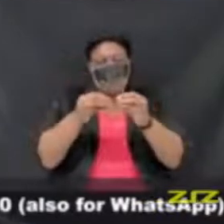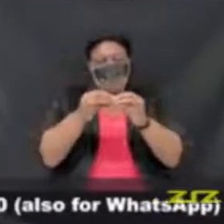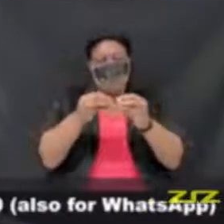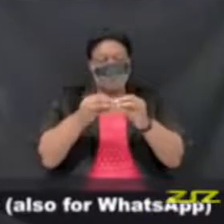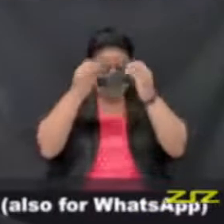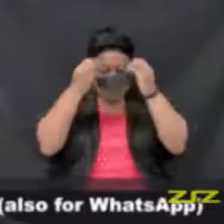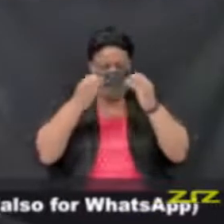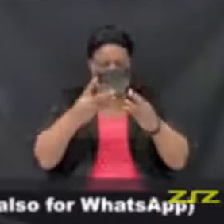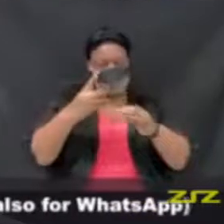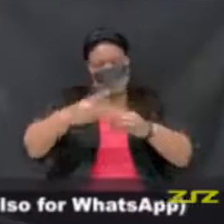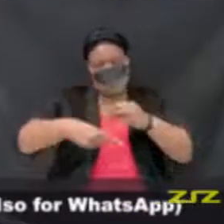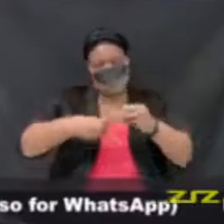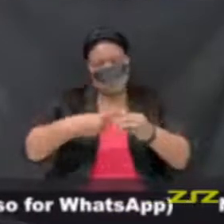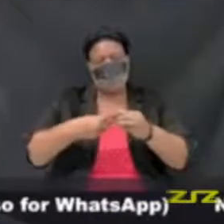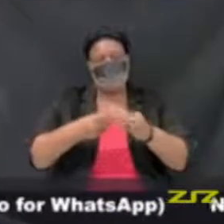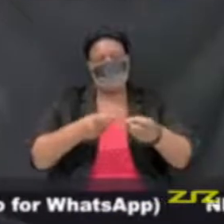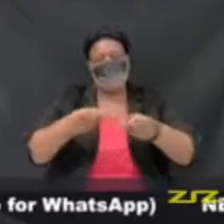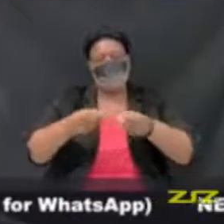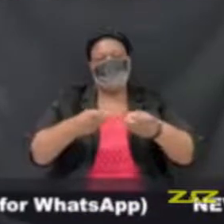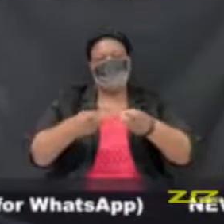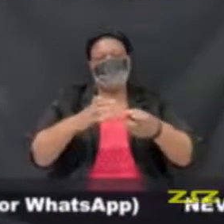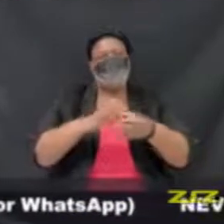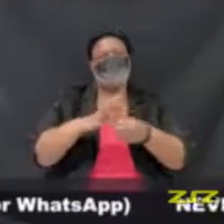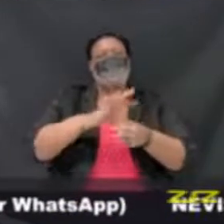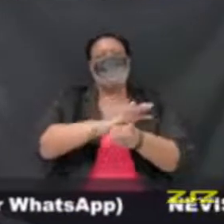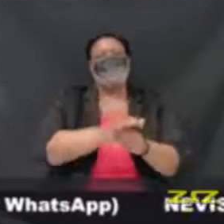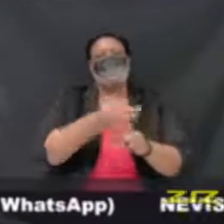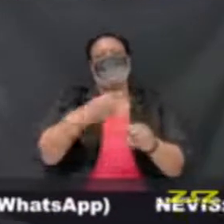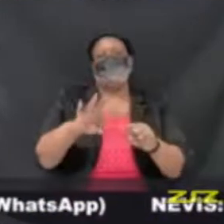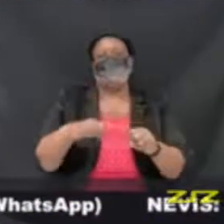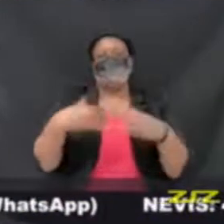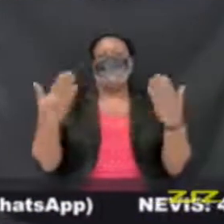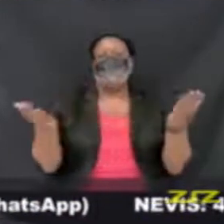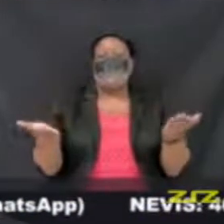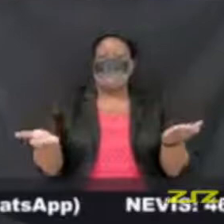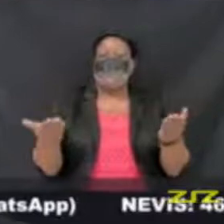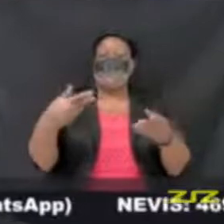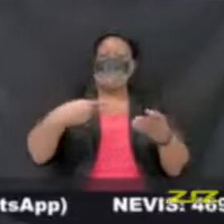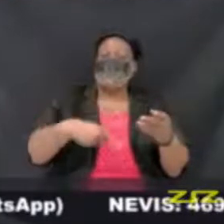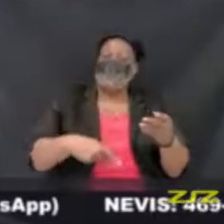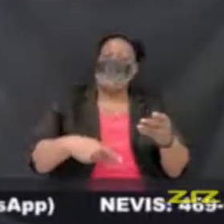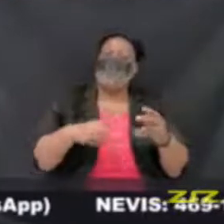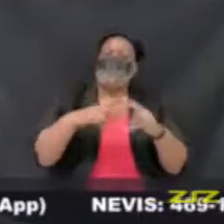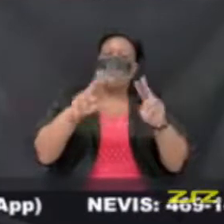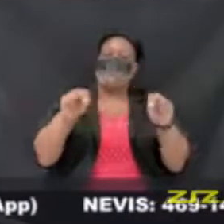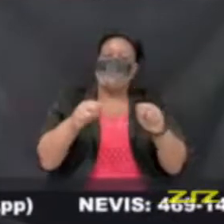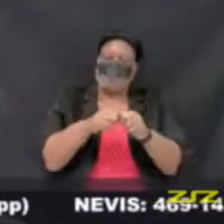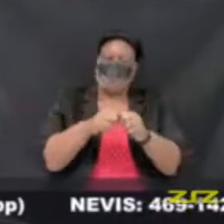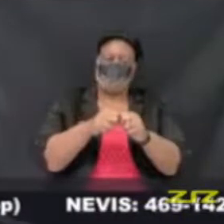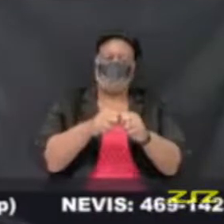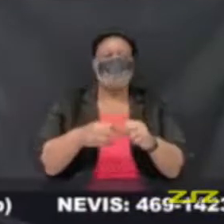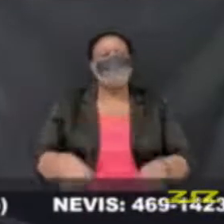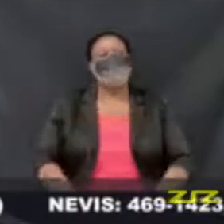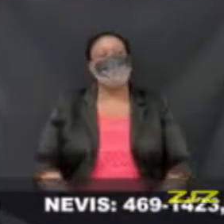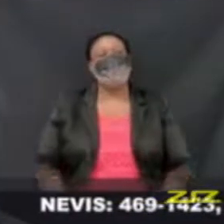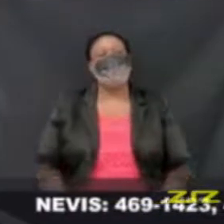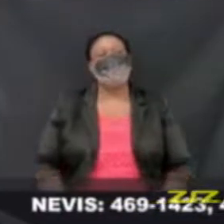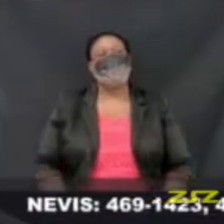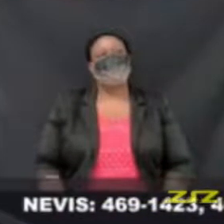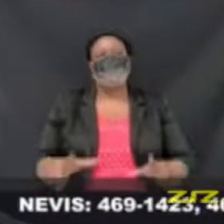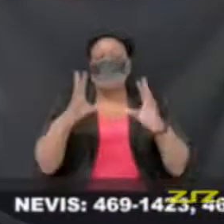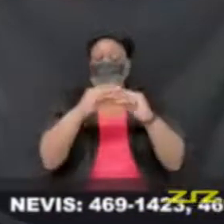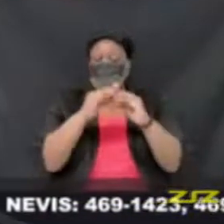in relation to the management of the COVID-19 pandemic here in St. Kitts and Nevis. The